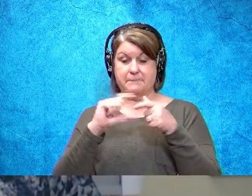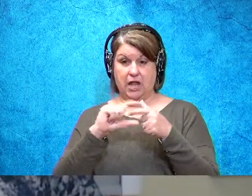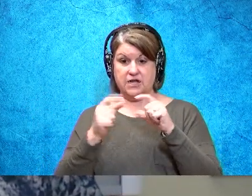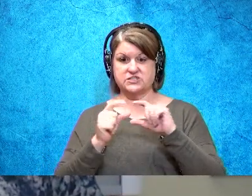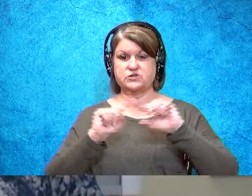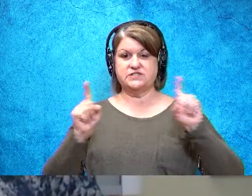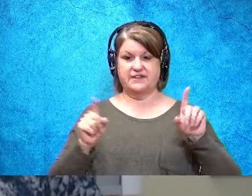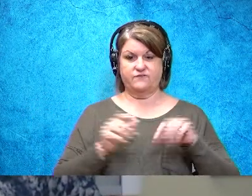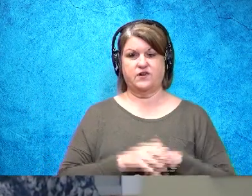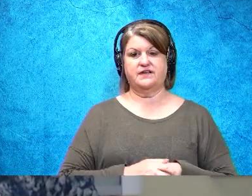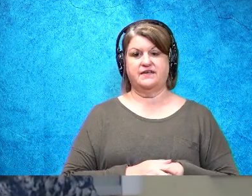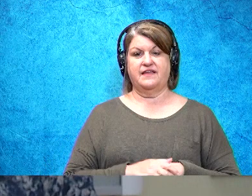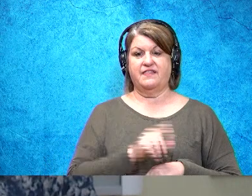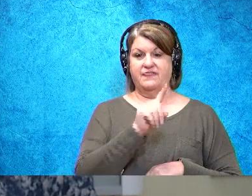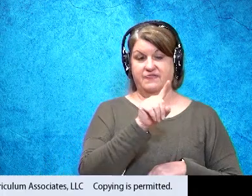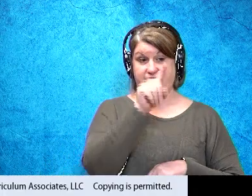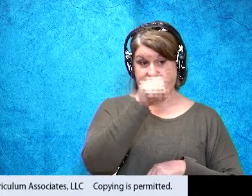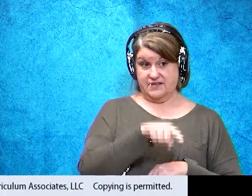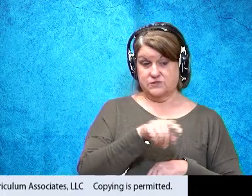5 tens